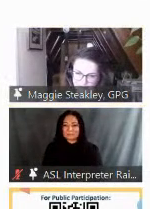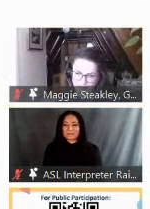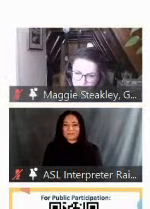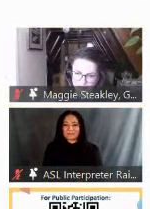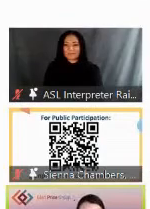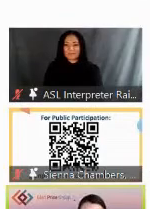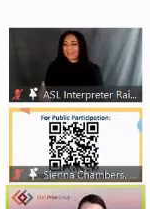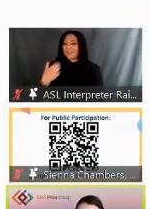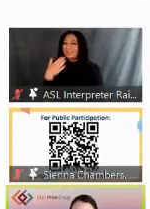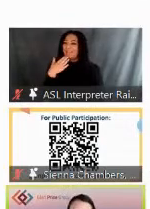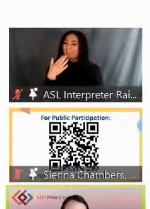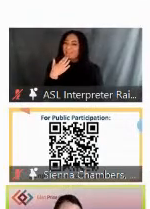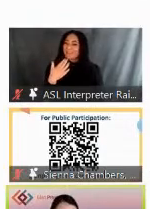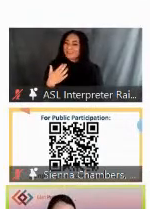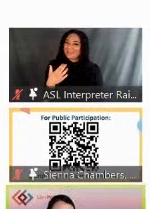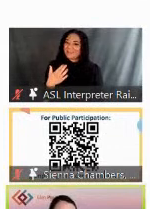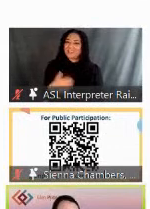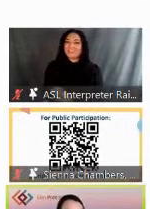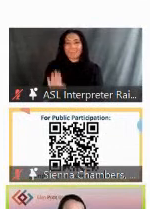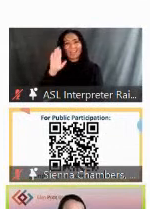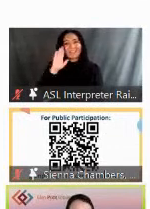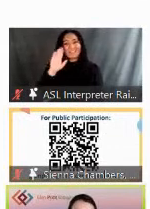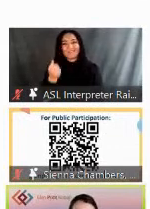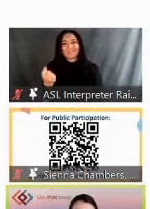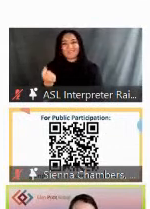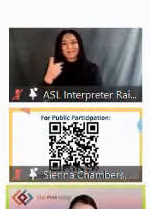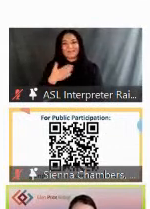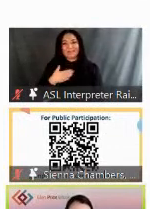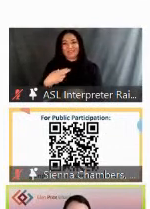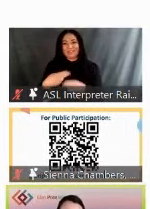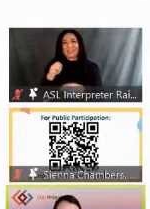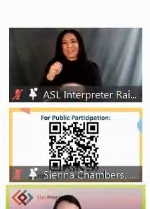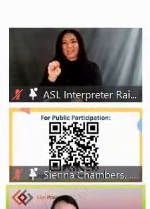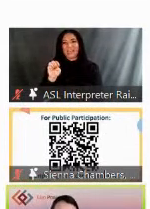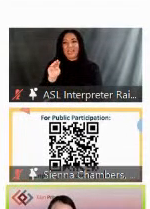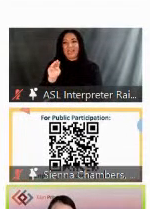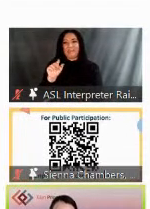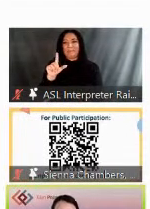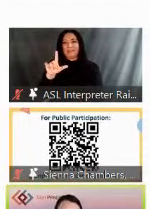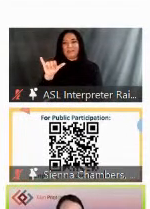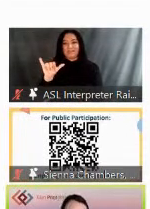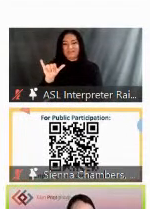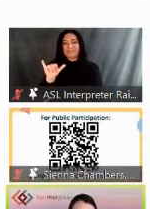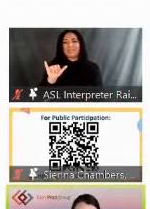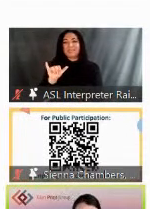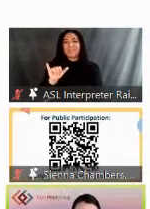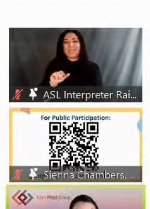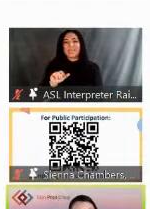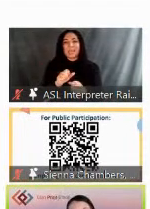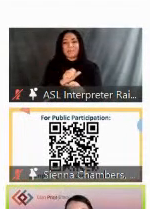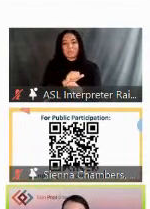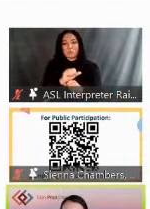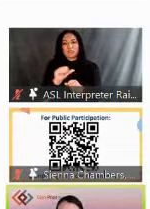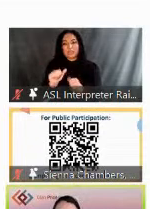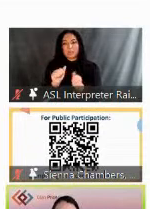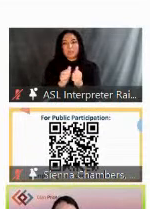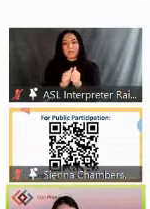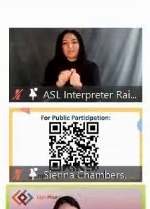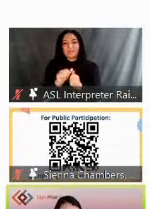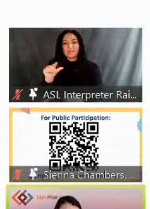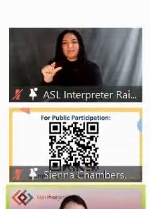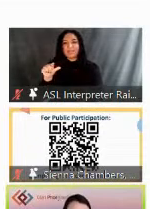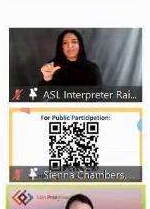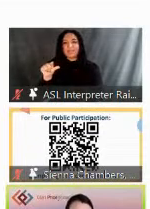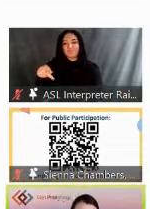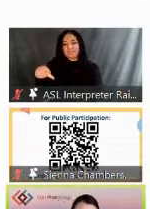Thank you for the warm handoff, Maggie. Hi, everyone. My name is Emily Esteban, and I am an associate with the Glenn Price Group. It is